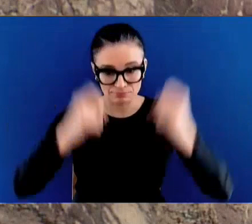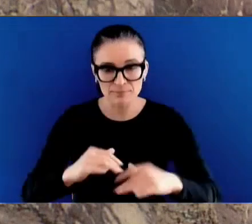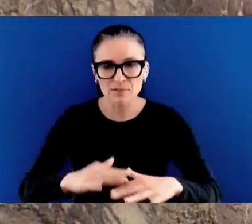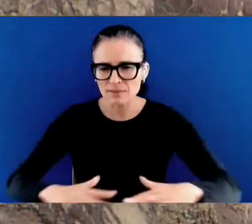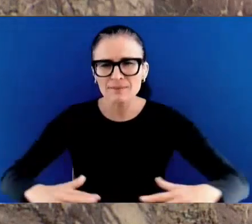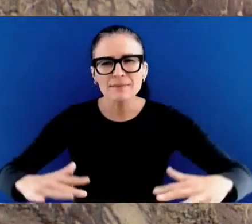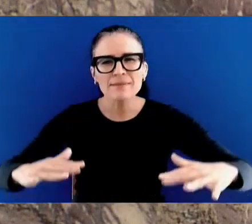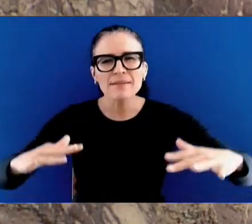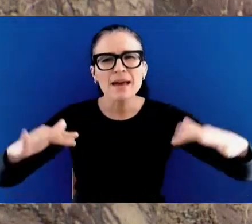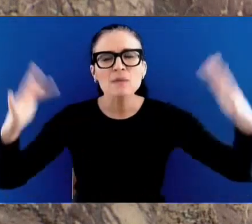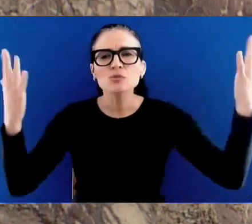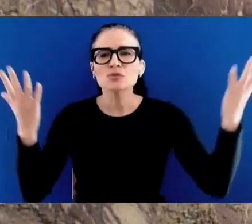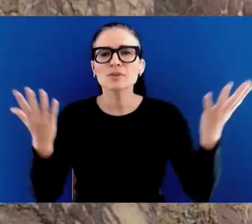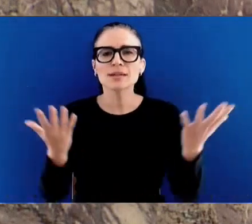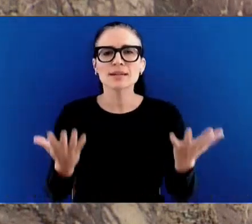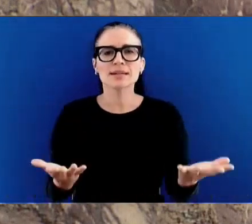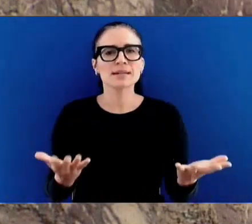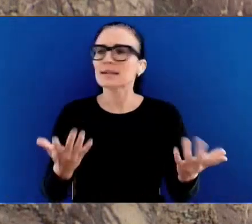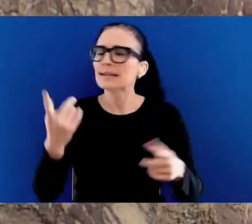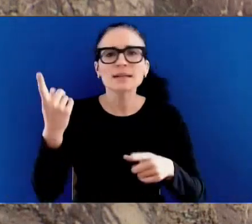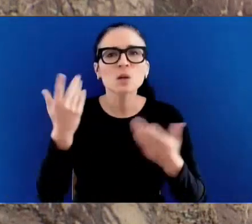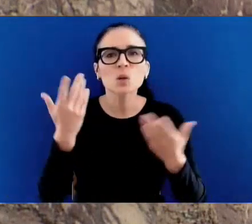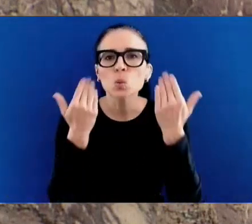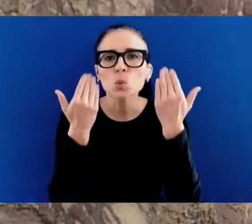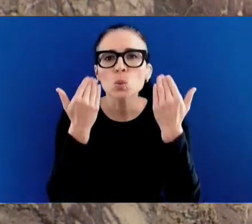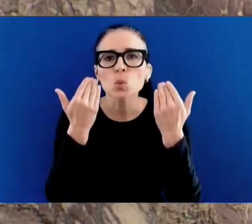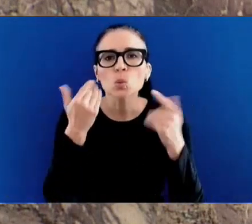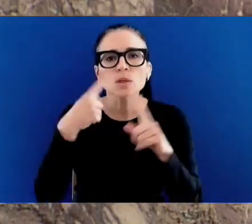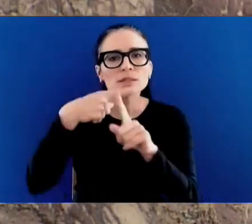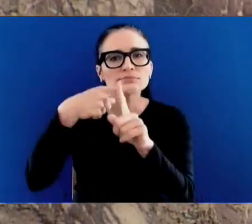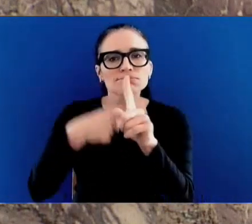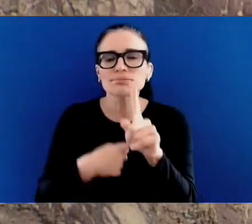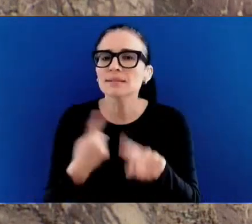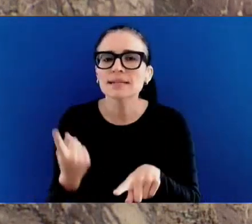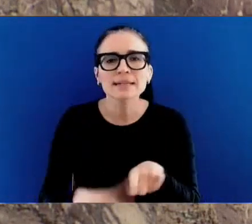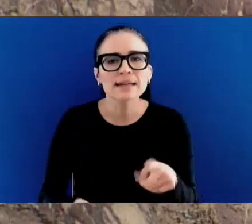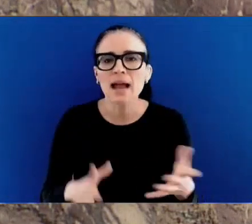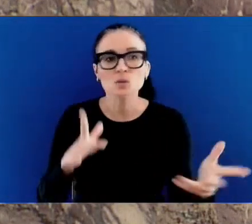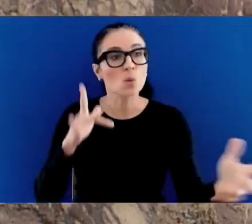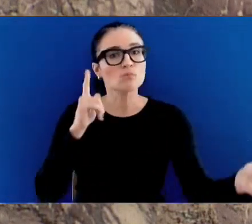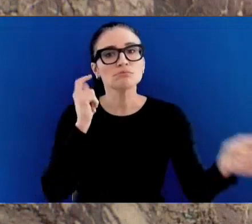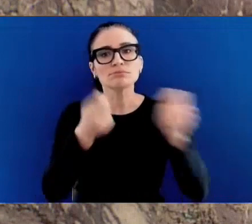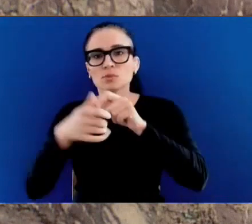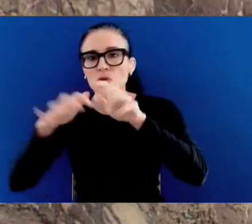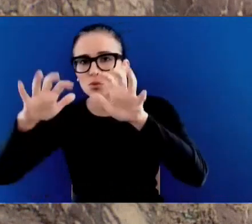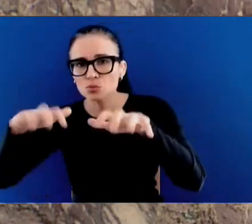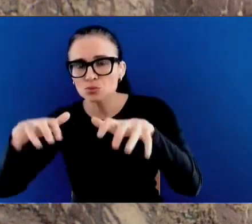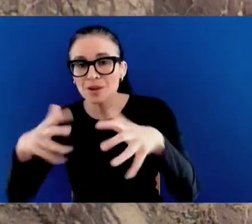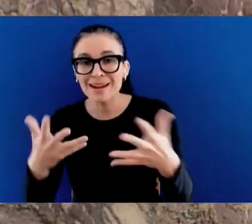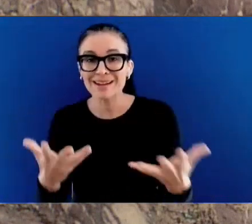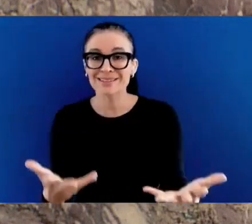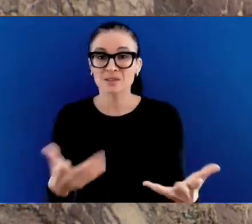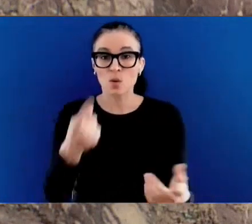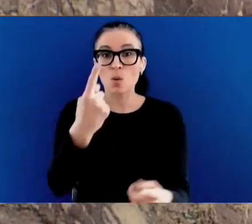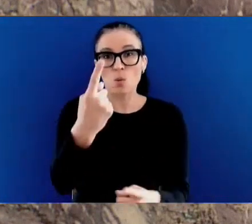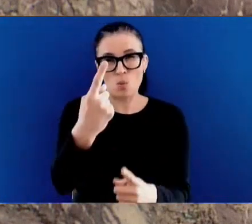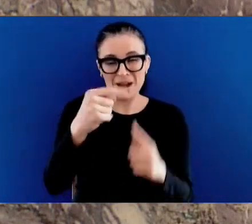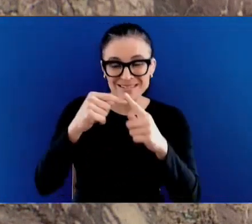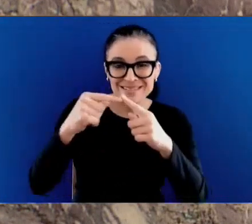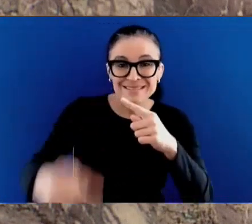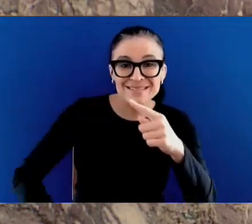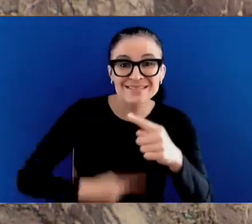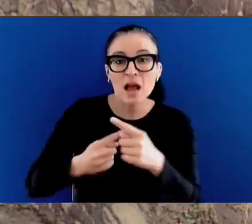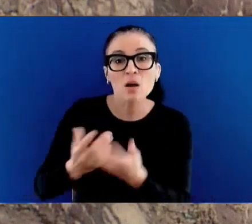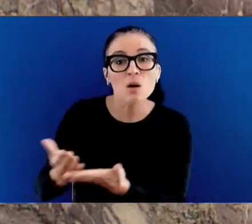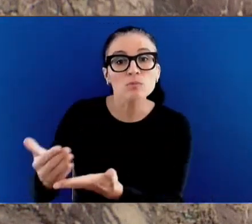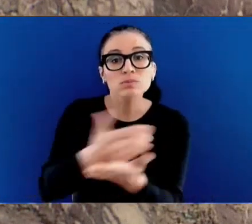rainfall. Over one harvest cycle, these other values collectively exceed the value of mere traditional forest products.